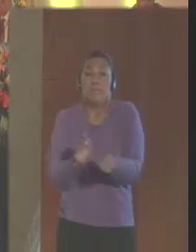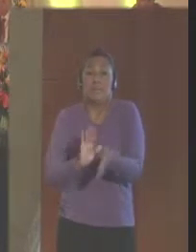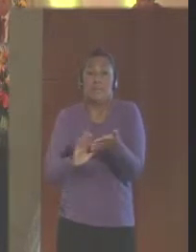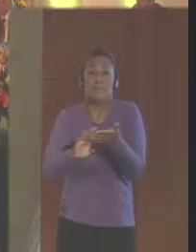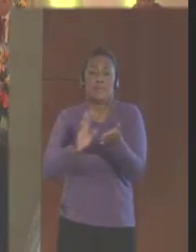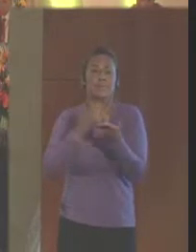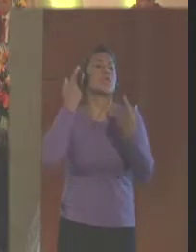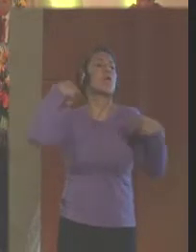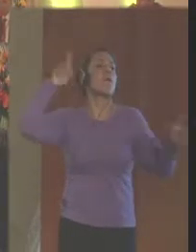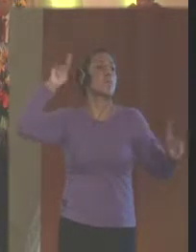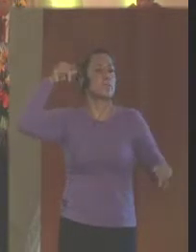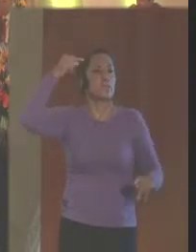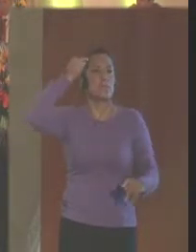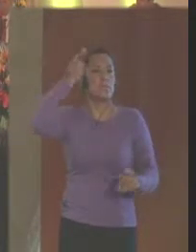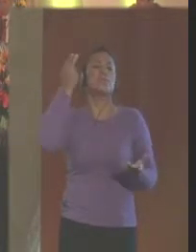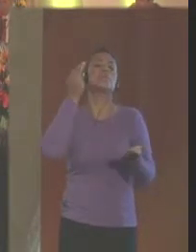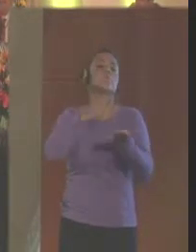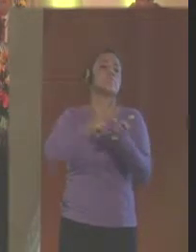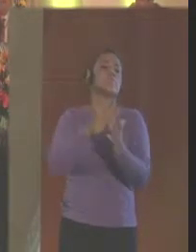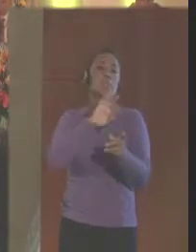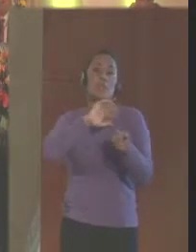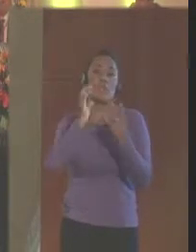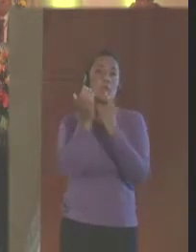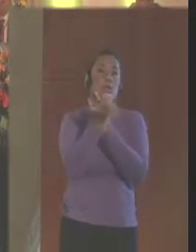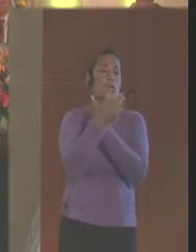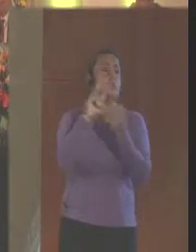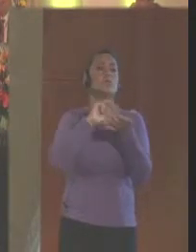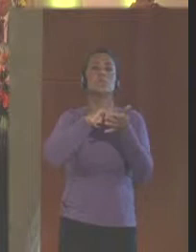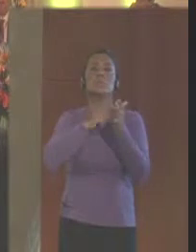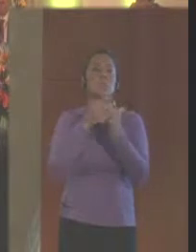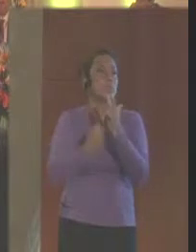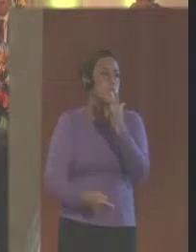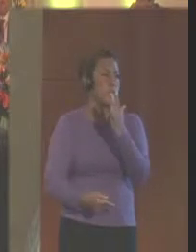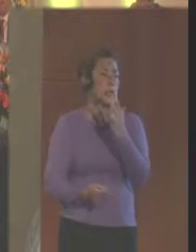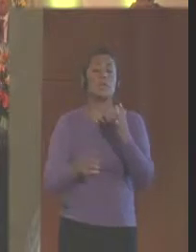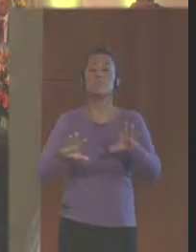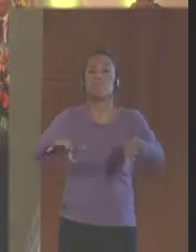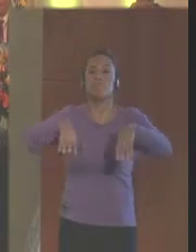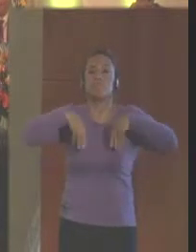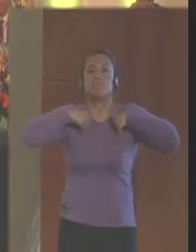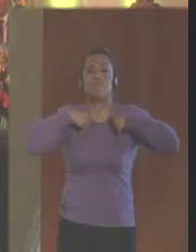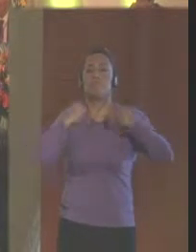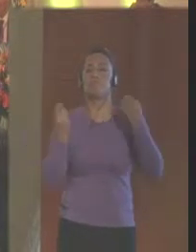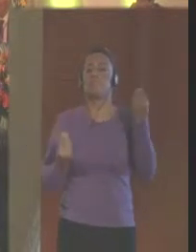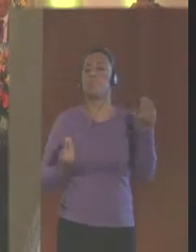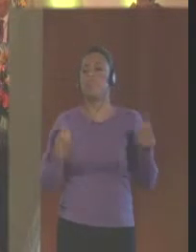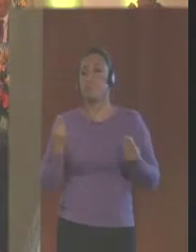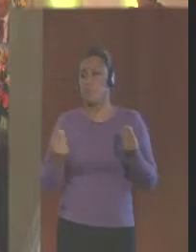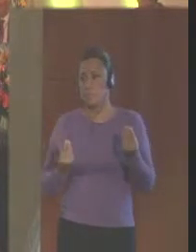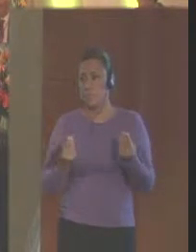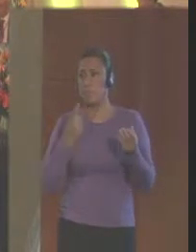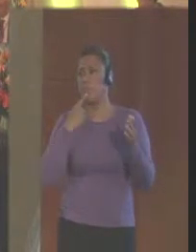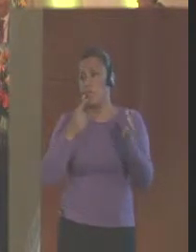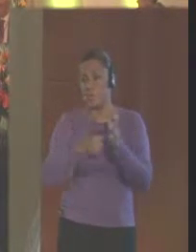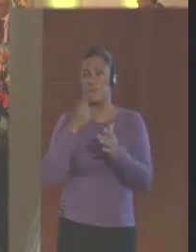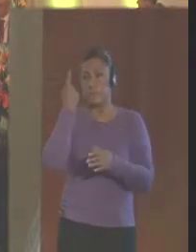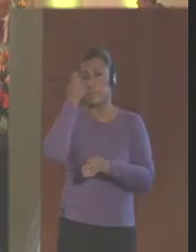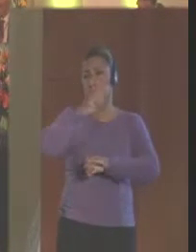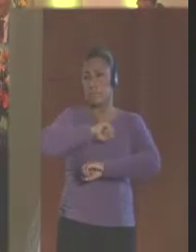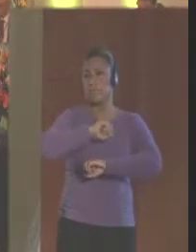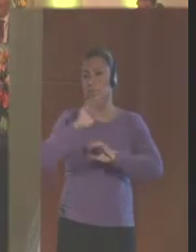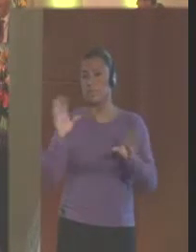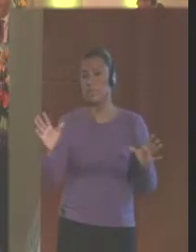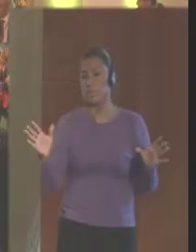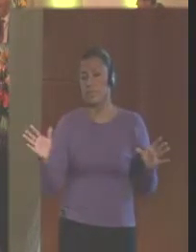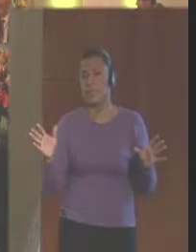the reason for the adoption is very clear on the state from an English-speaking point of view in